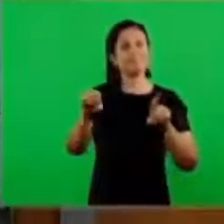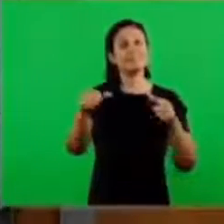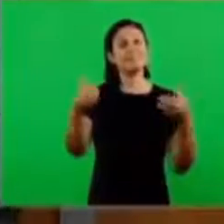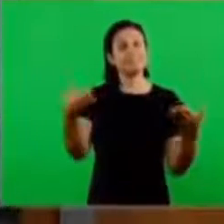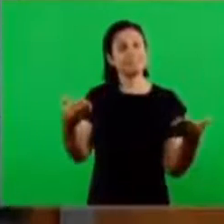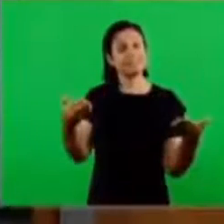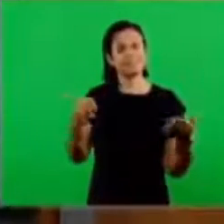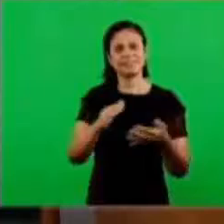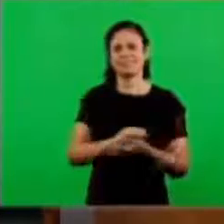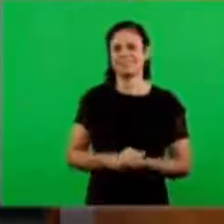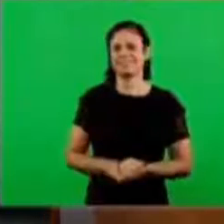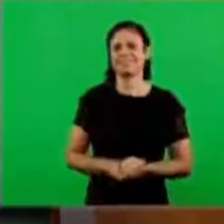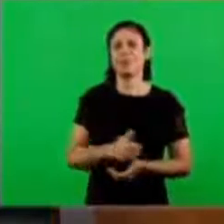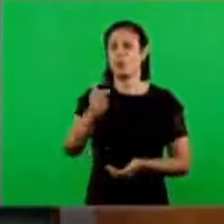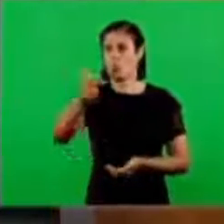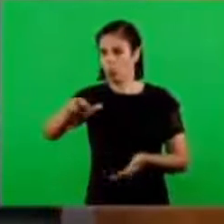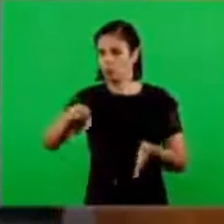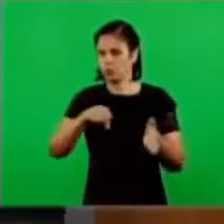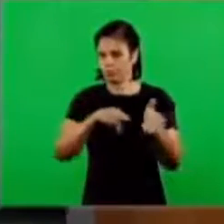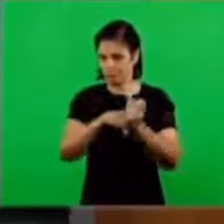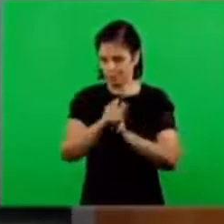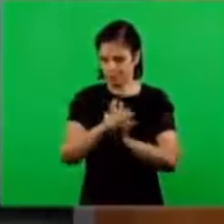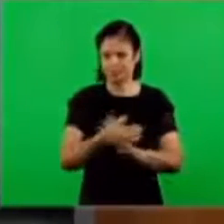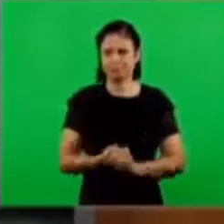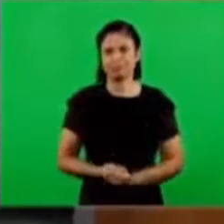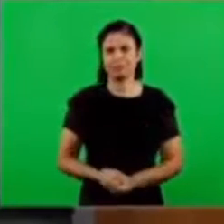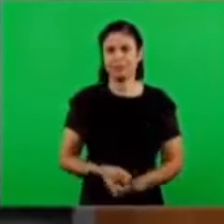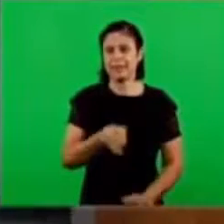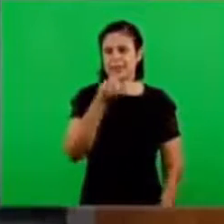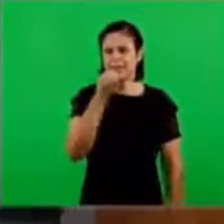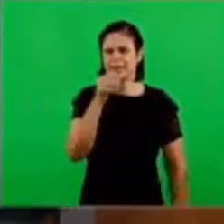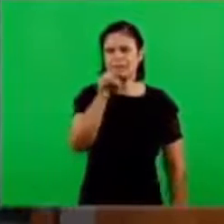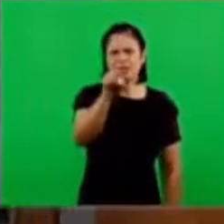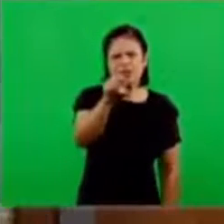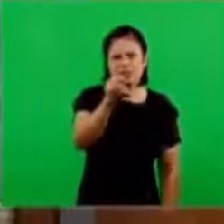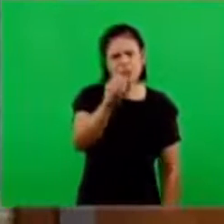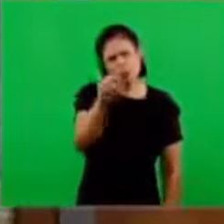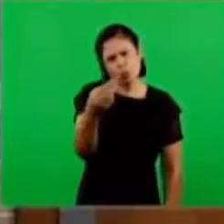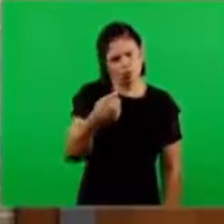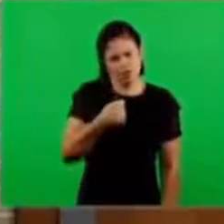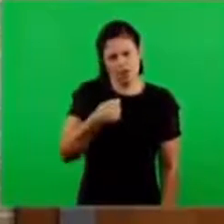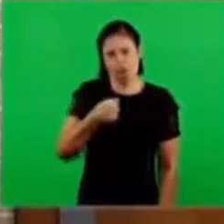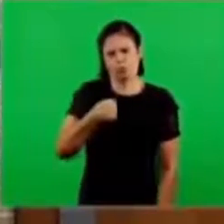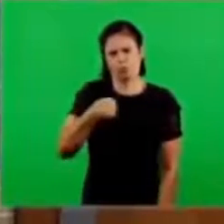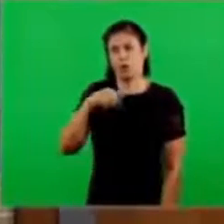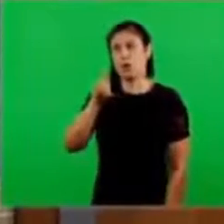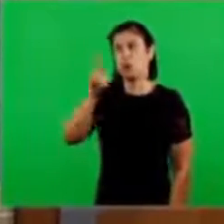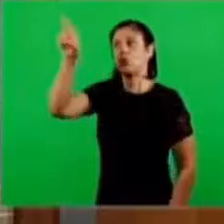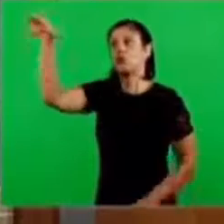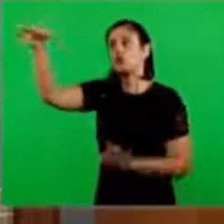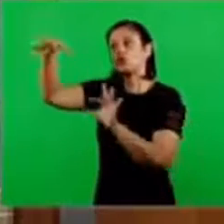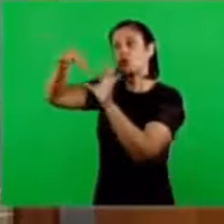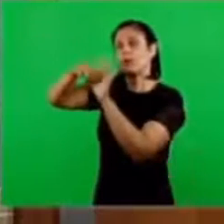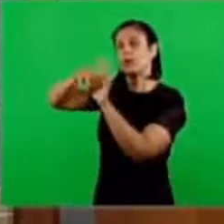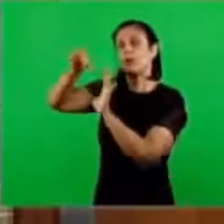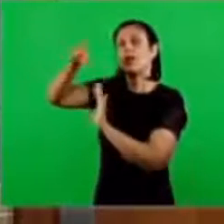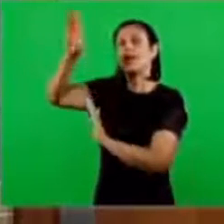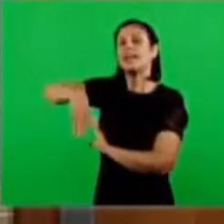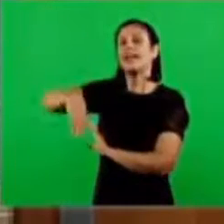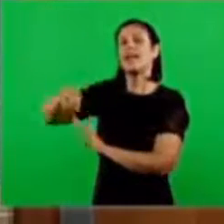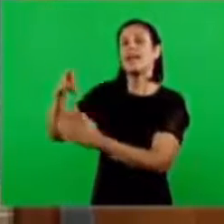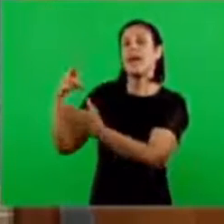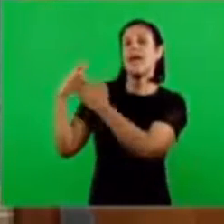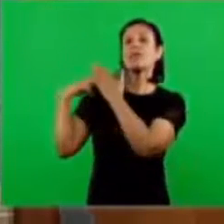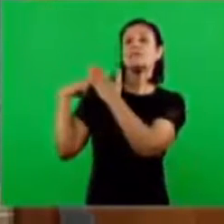this association. Very well, so let's go to the next question. What was going to be the agent of unification to establish